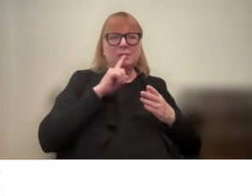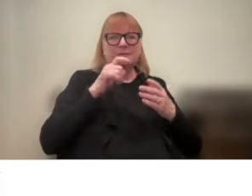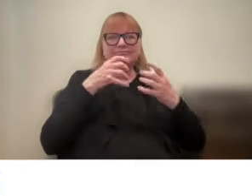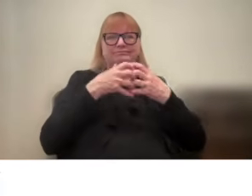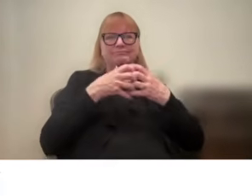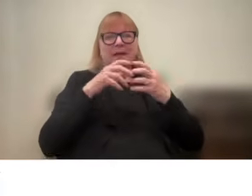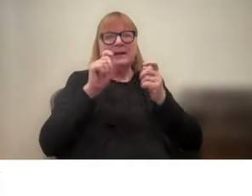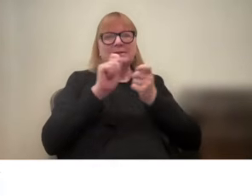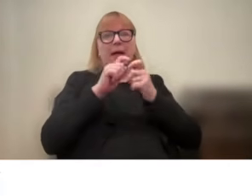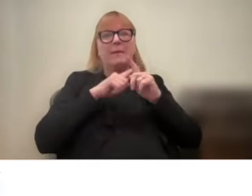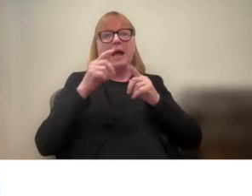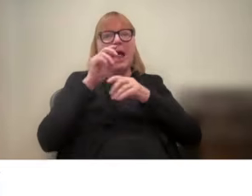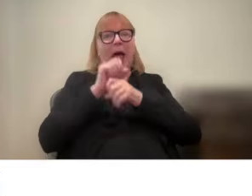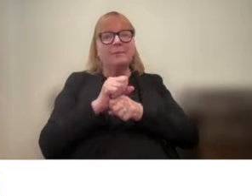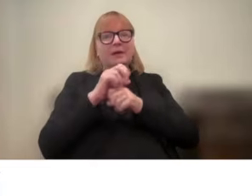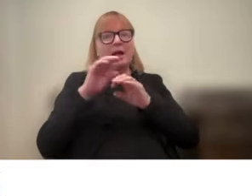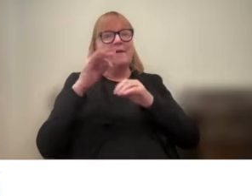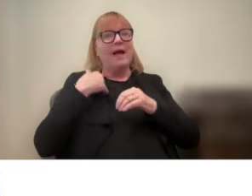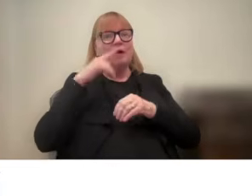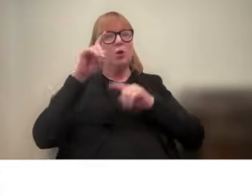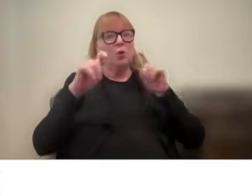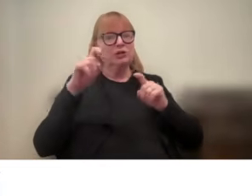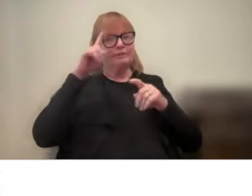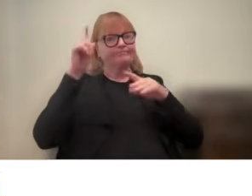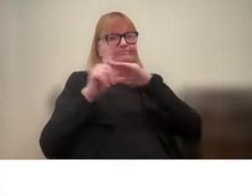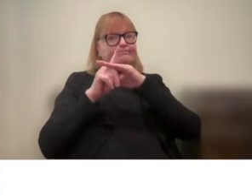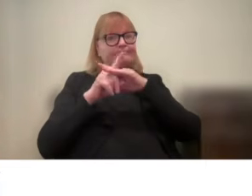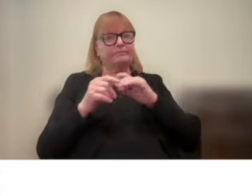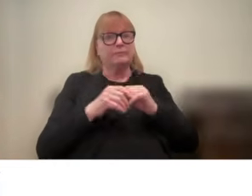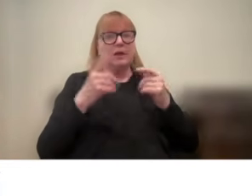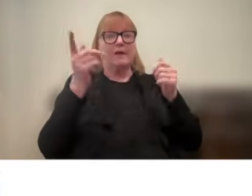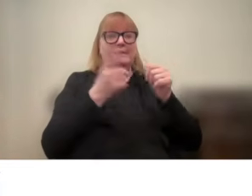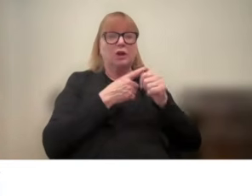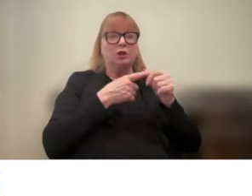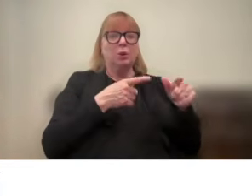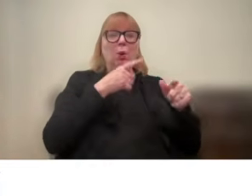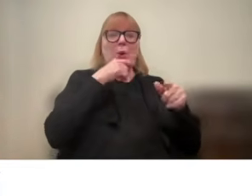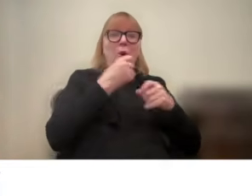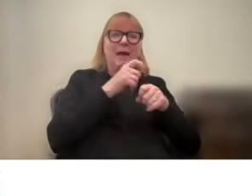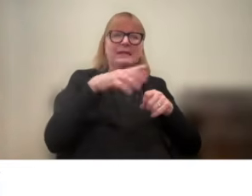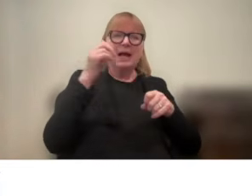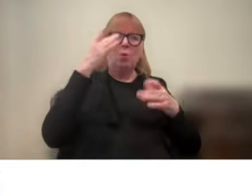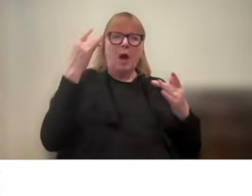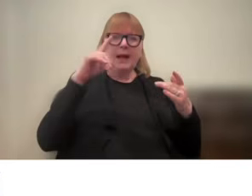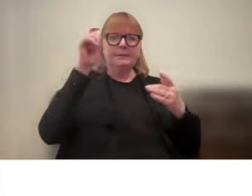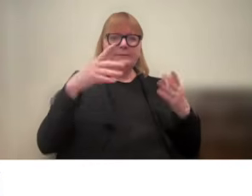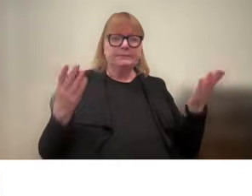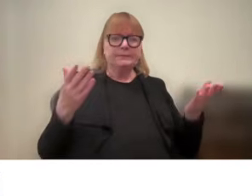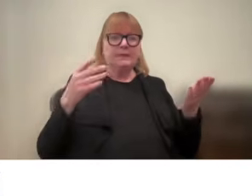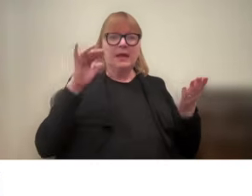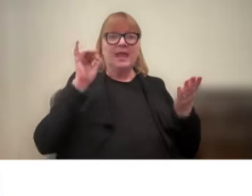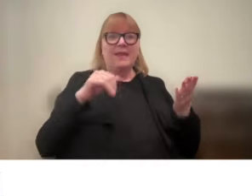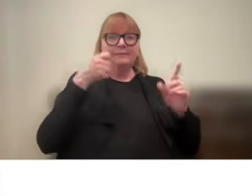more about a habit of having questions, right? So the first is, who made this and why?